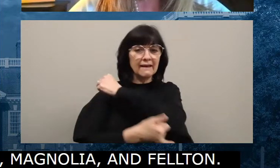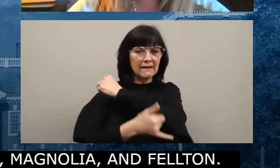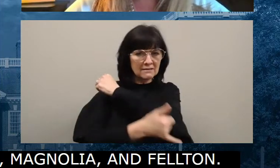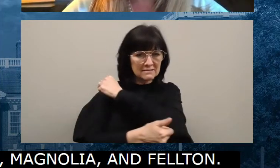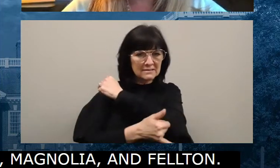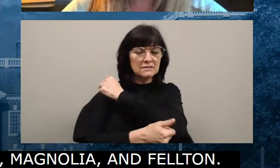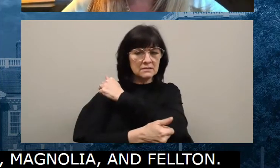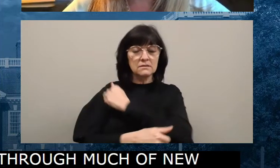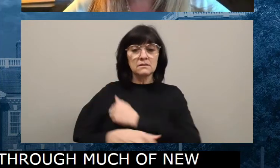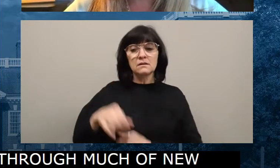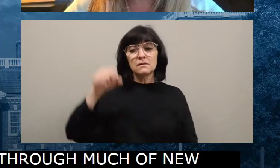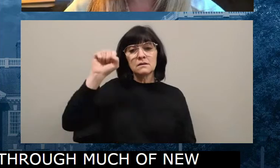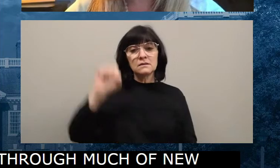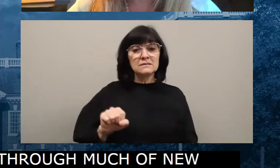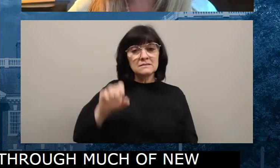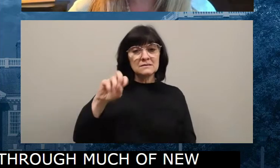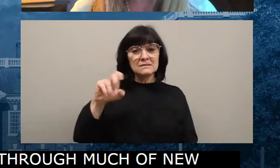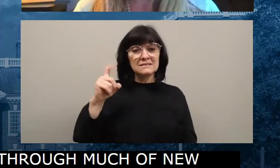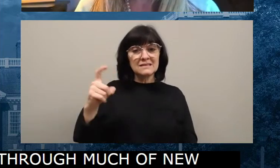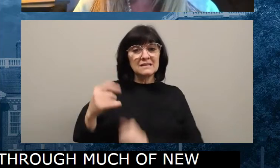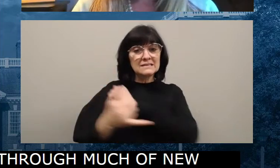Sussex County at this point.